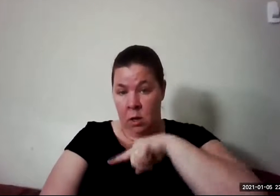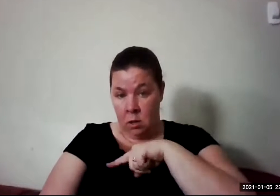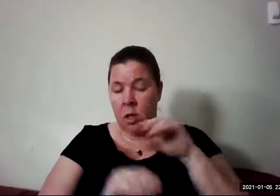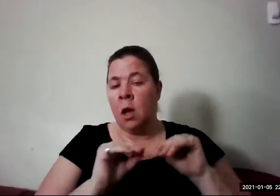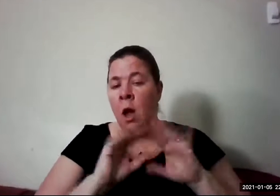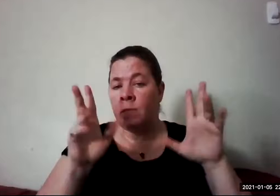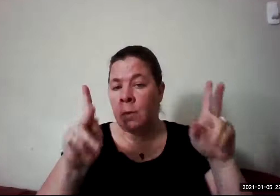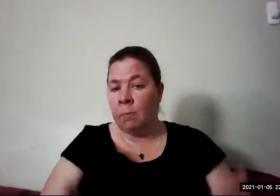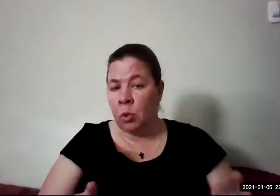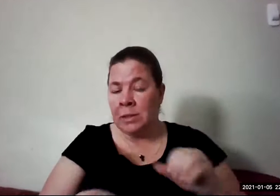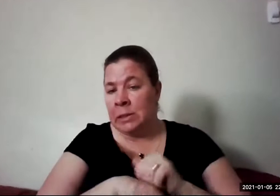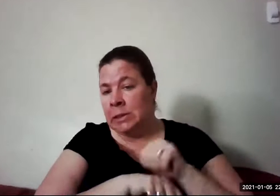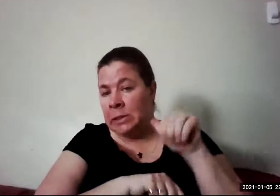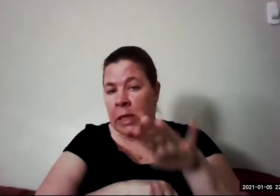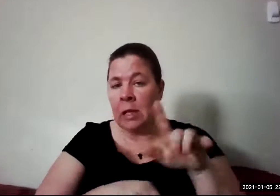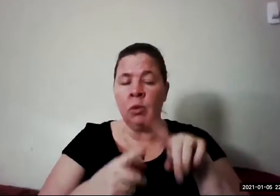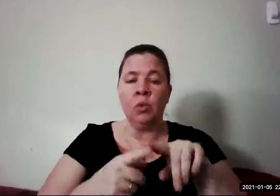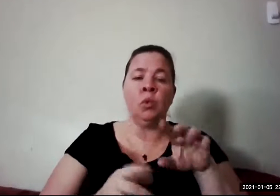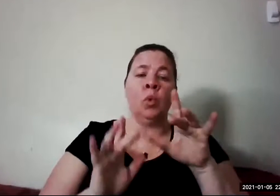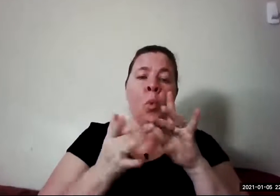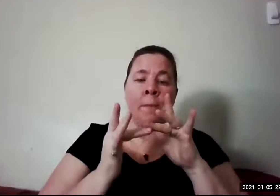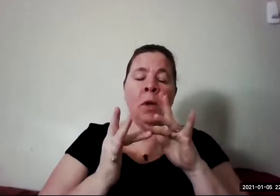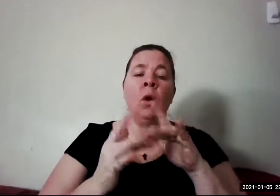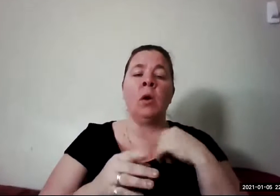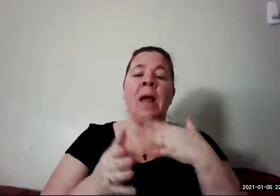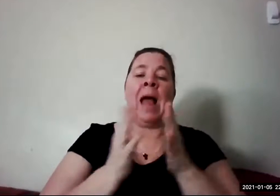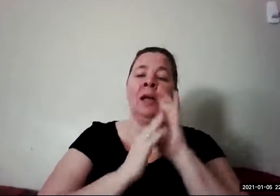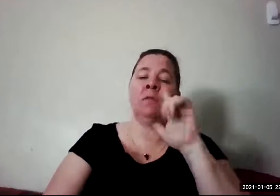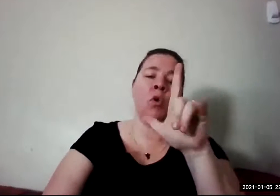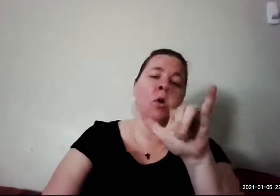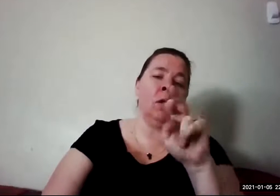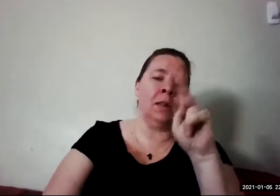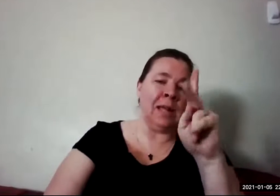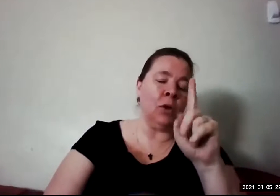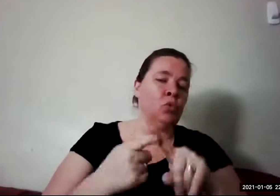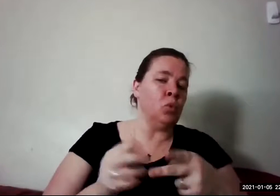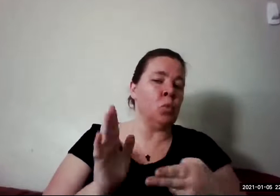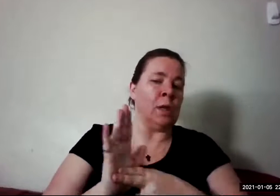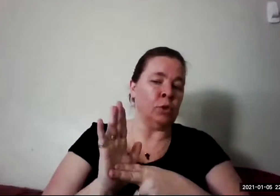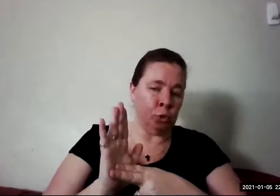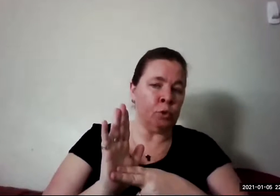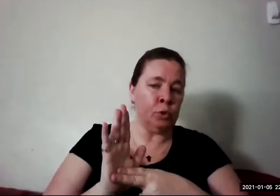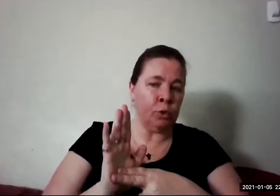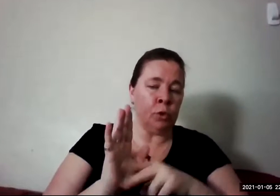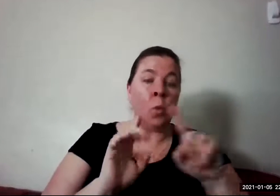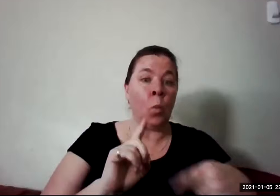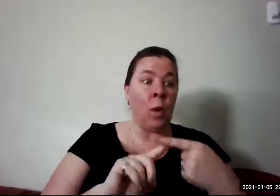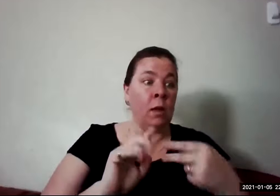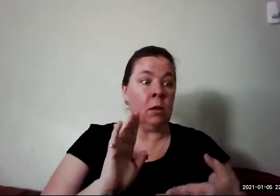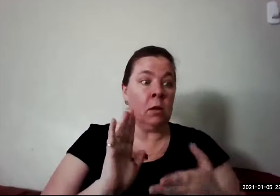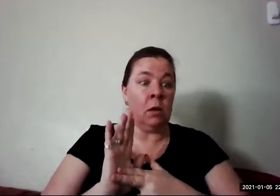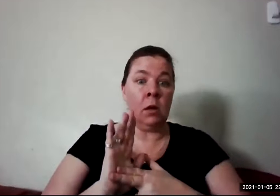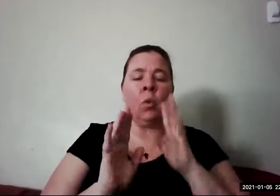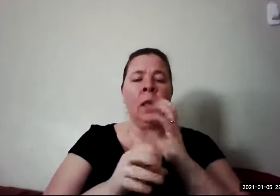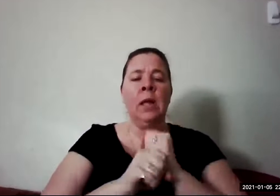person that sent you to this webinar, ask them for their link to register. Once you register, you will get an